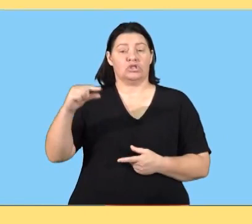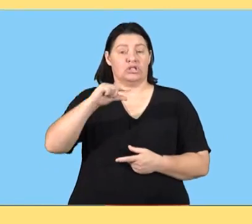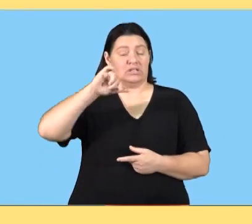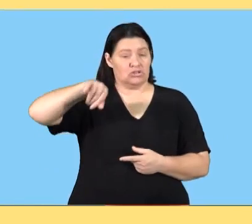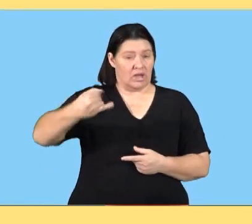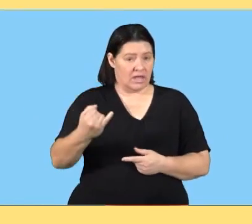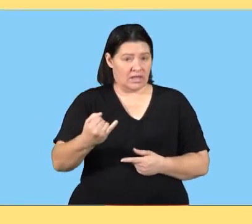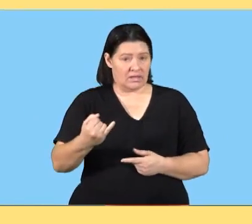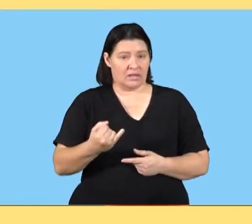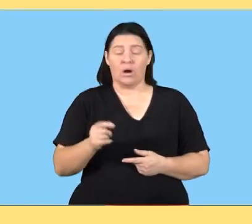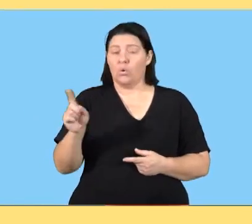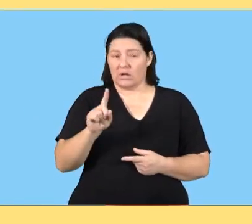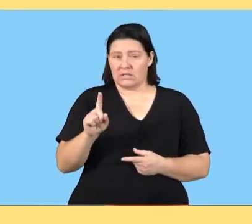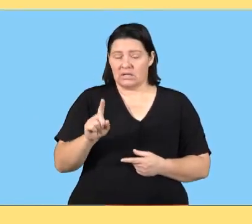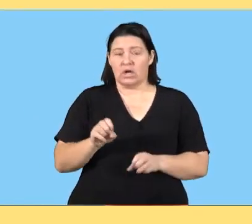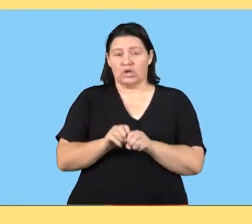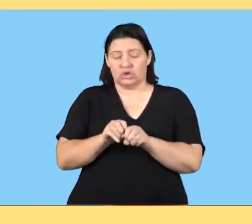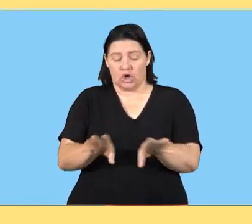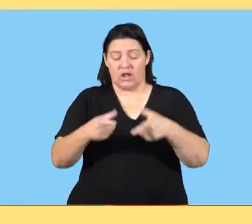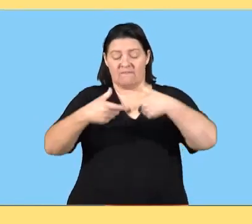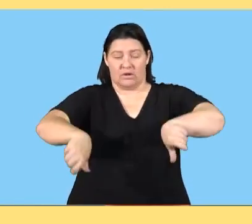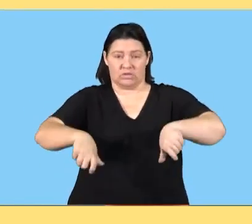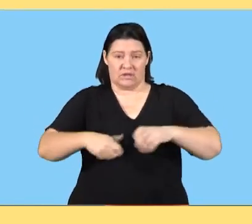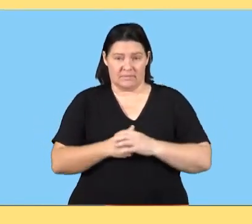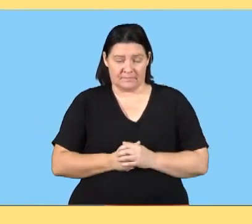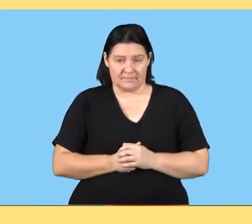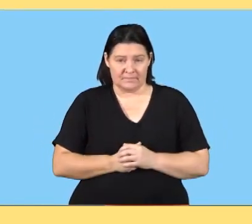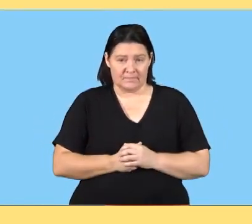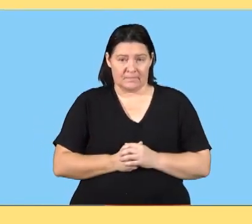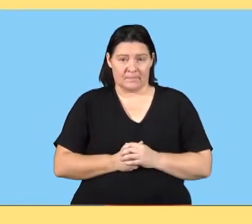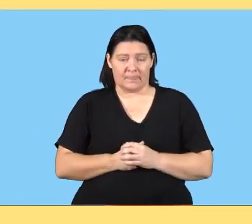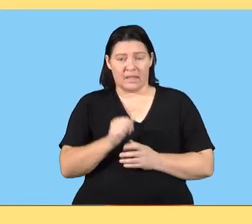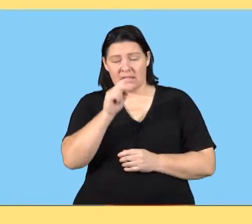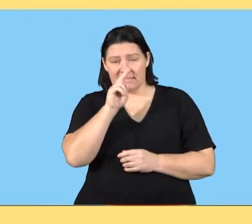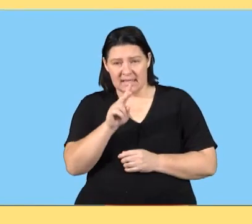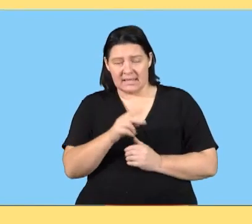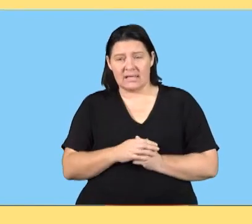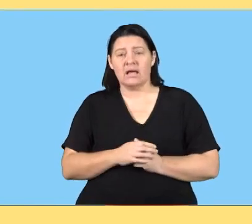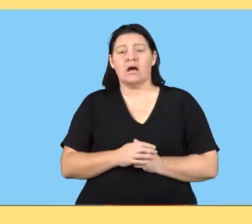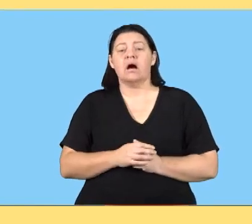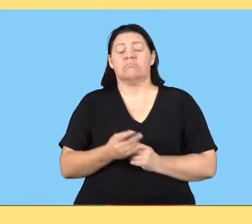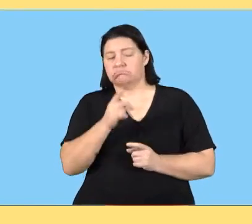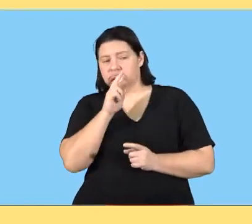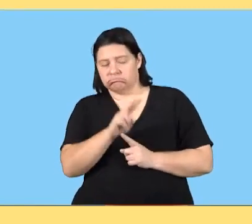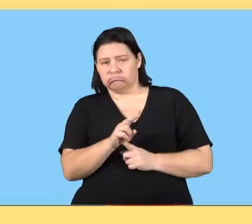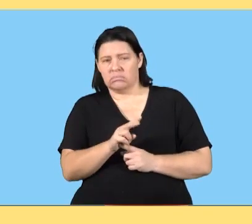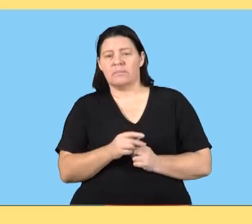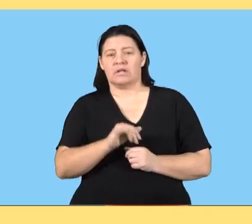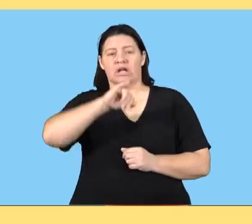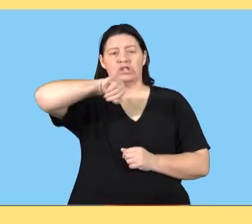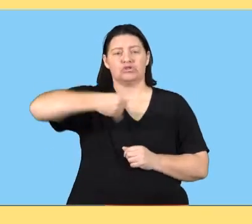the general journal is what we call the journal voucher. Okay, so you will see at times it will just